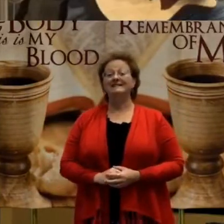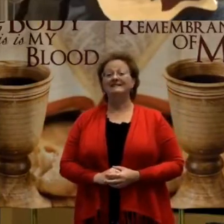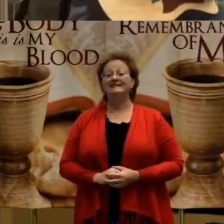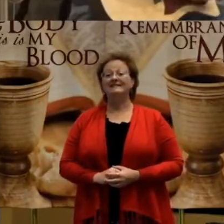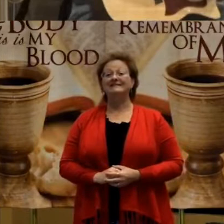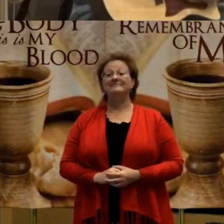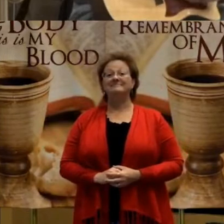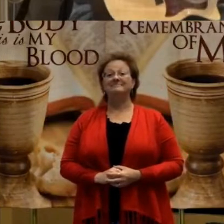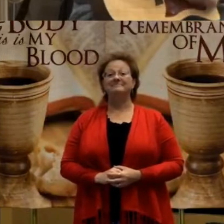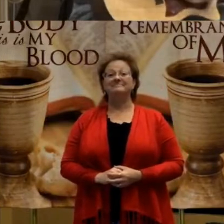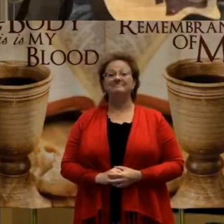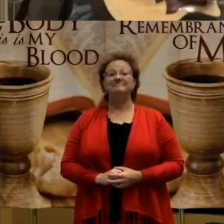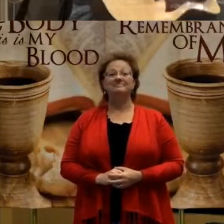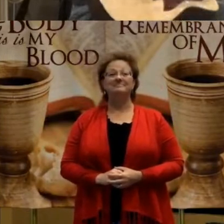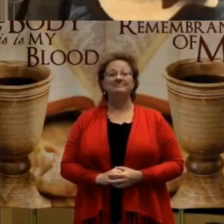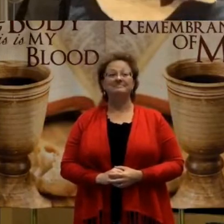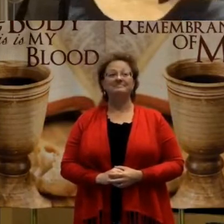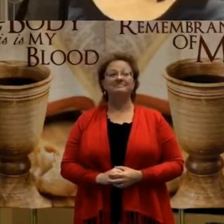Kings.